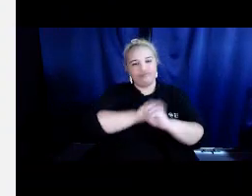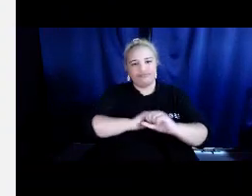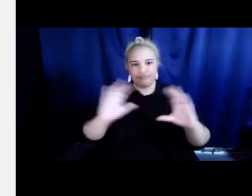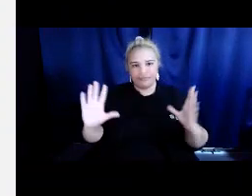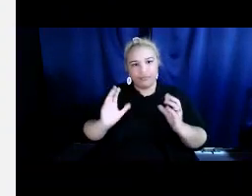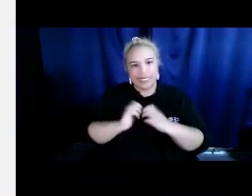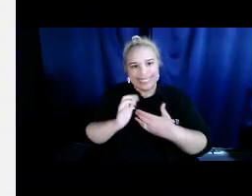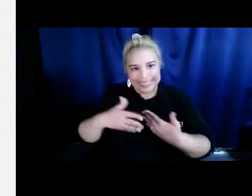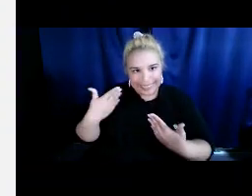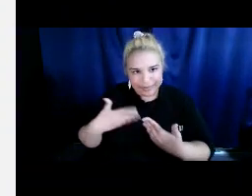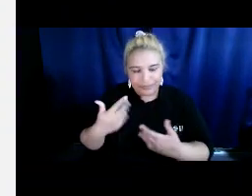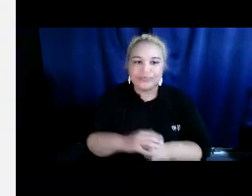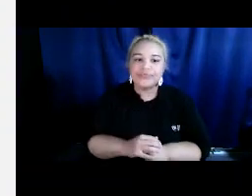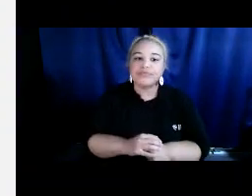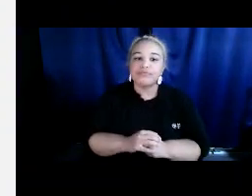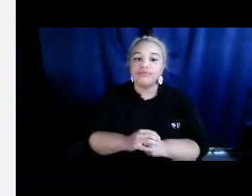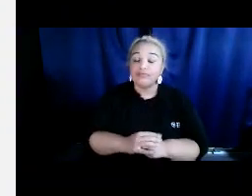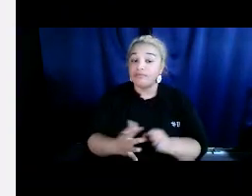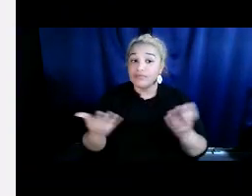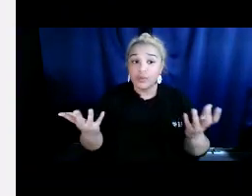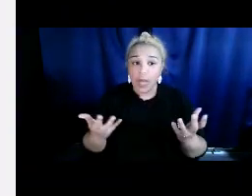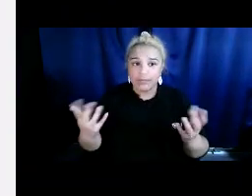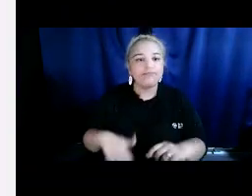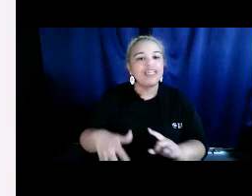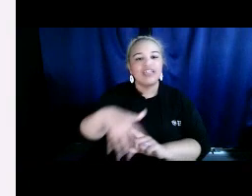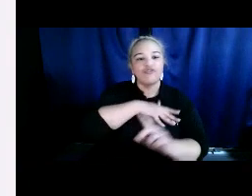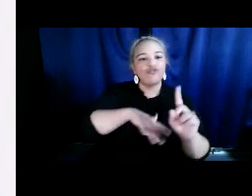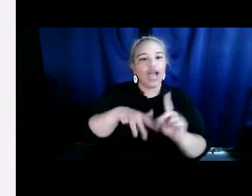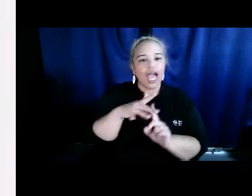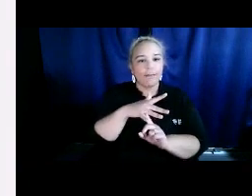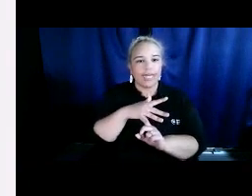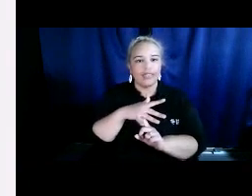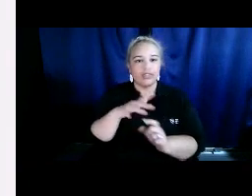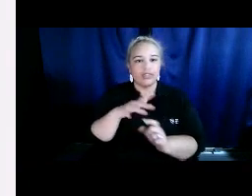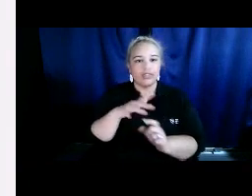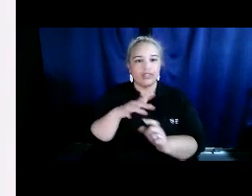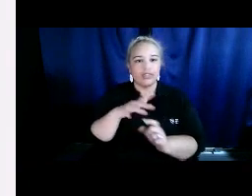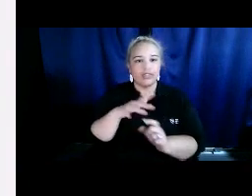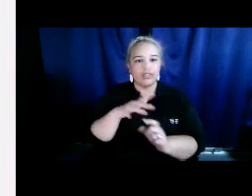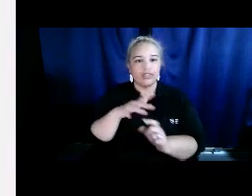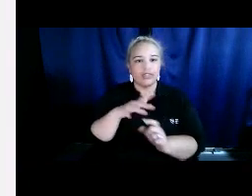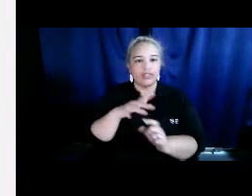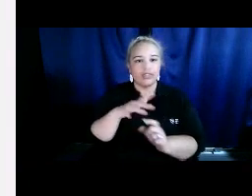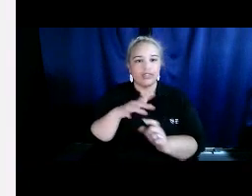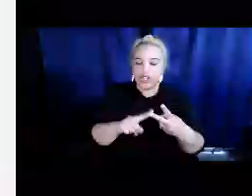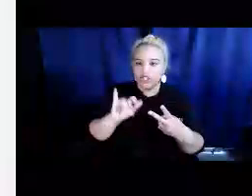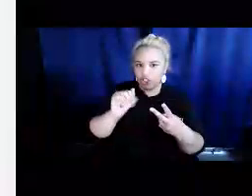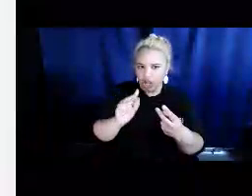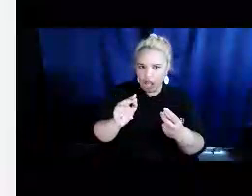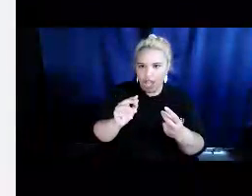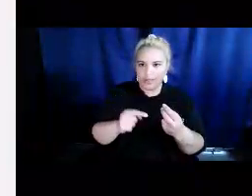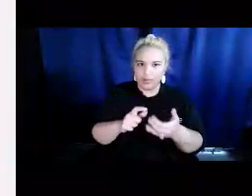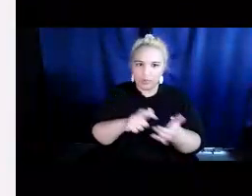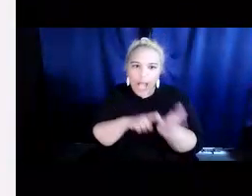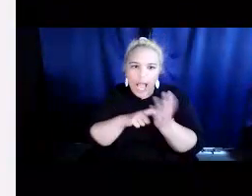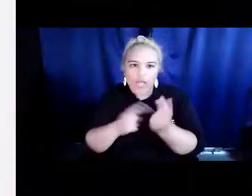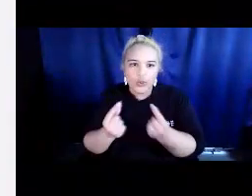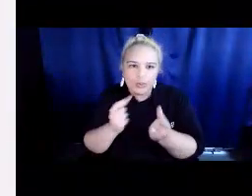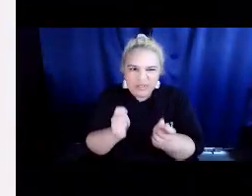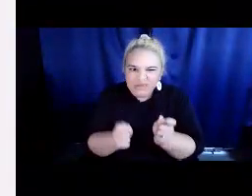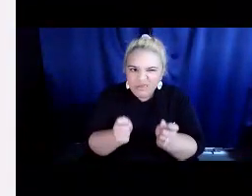job, permitting a flexible schedule, altering supervisory methods, providing or altering equipment